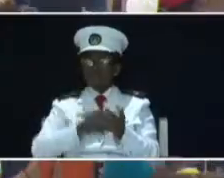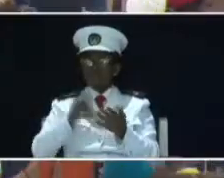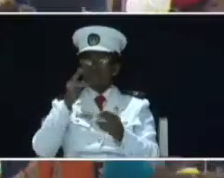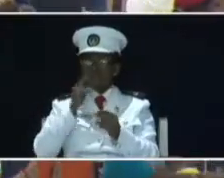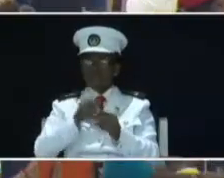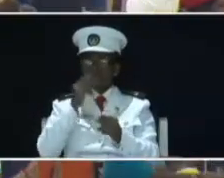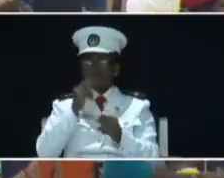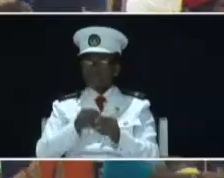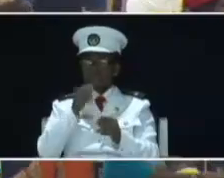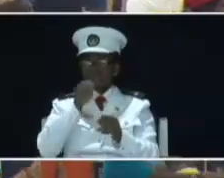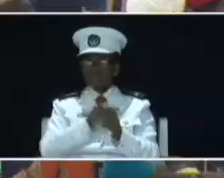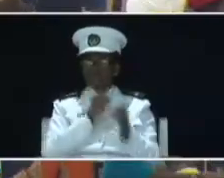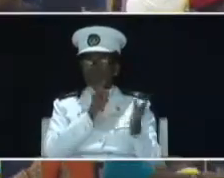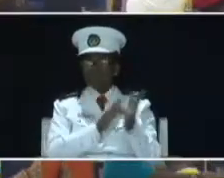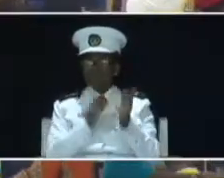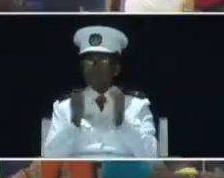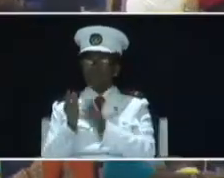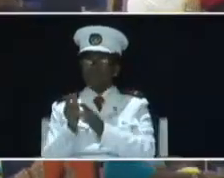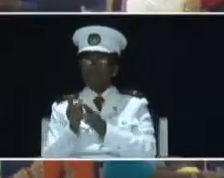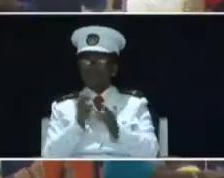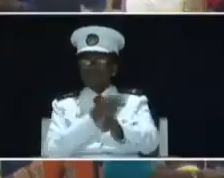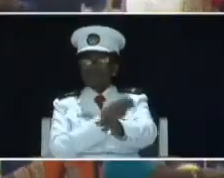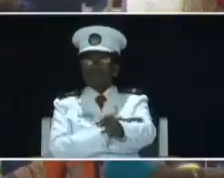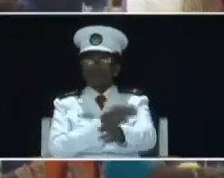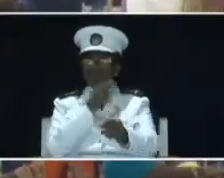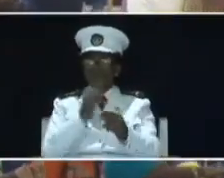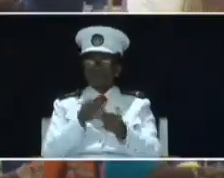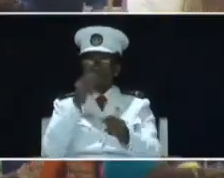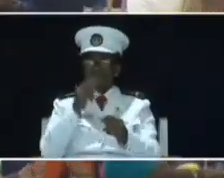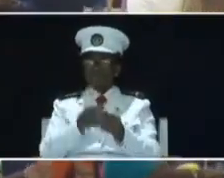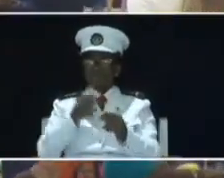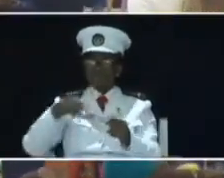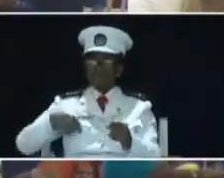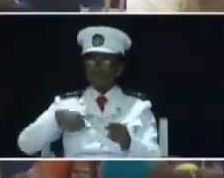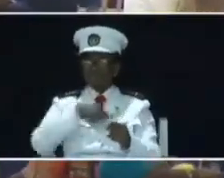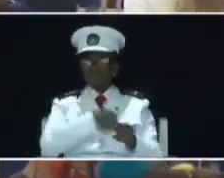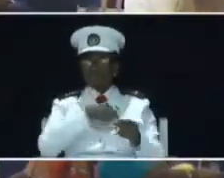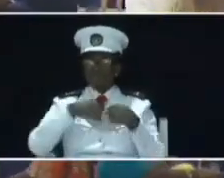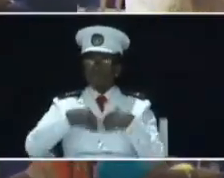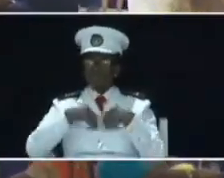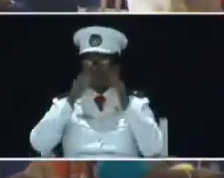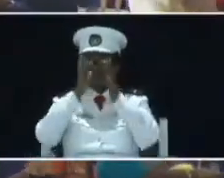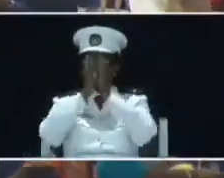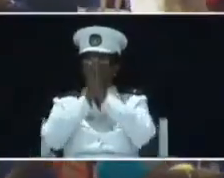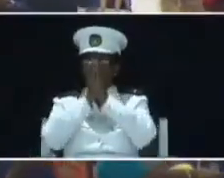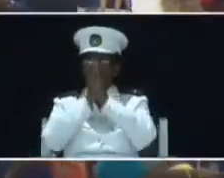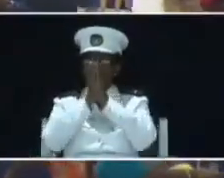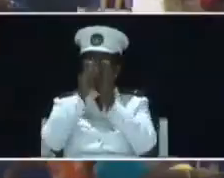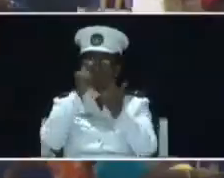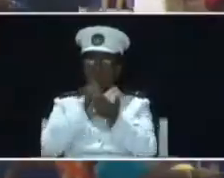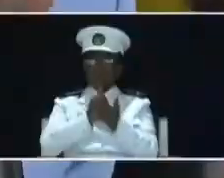In Jesus' mighty name, we have prayed.